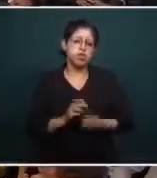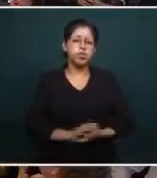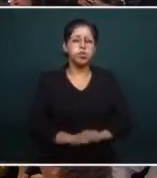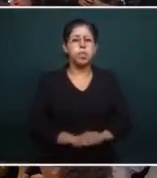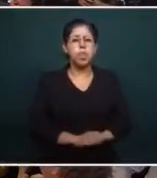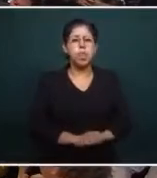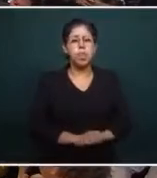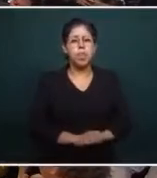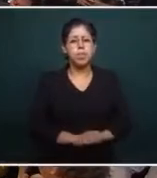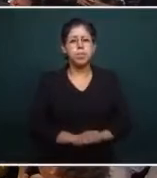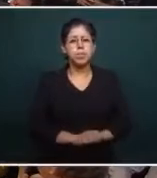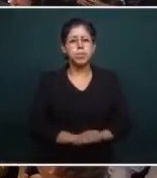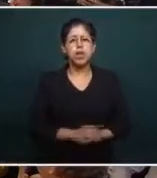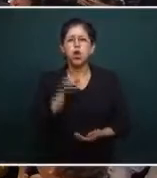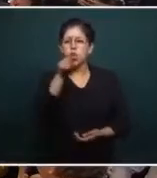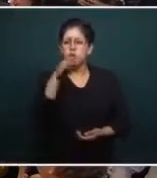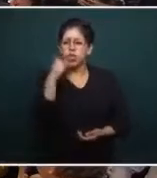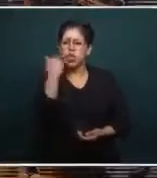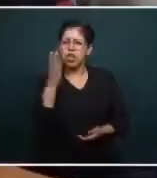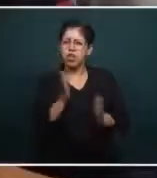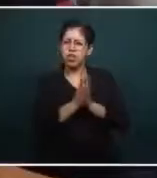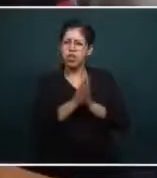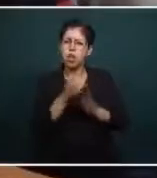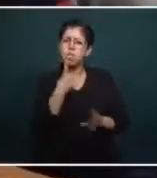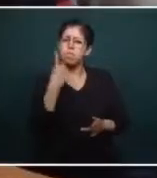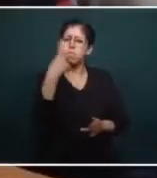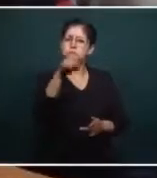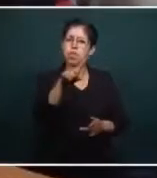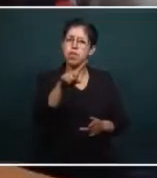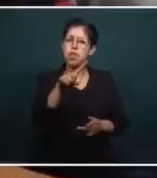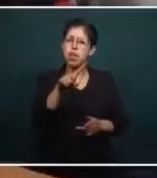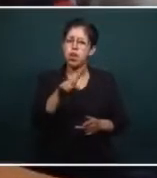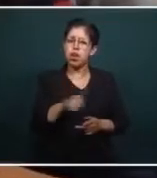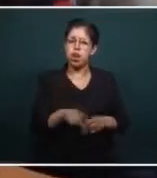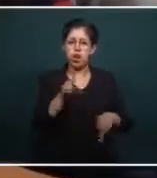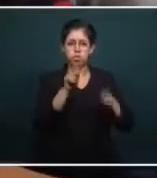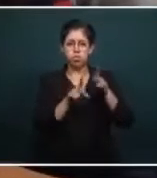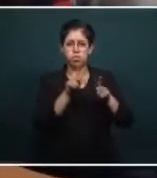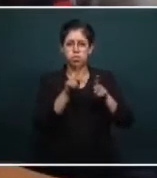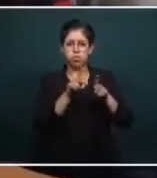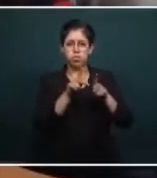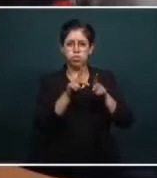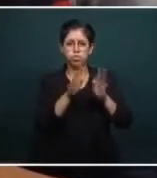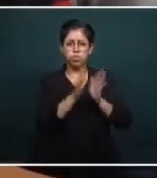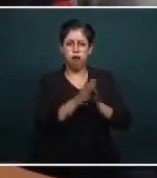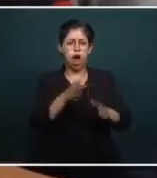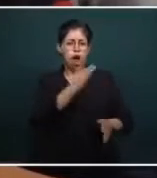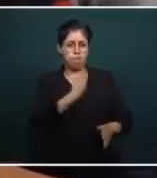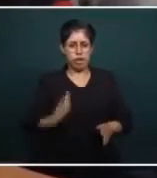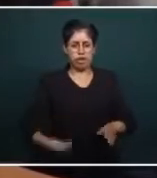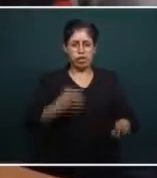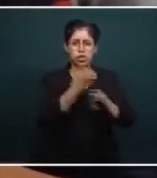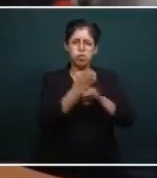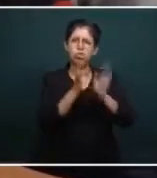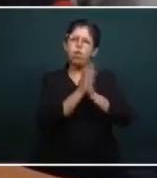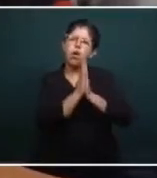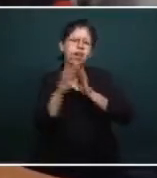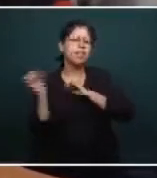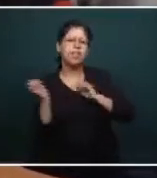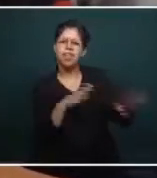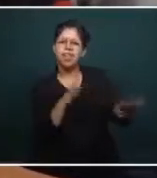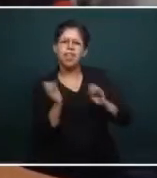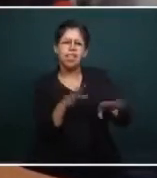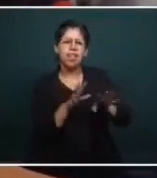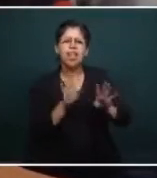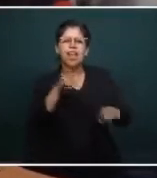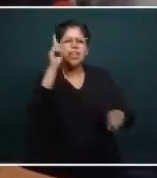people, de and lado, that que to terminara, please digamos, send a message con to ese to the mensaje de American odio, de president to animadversión stop sending hacia those los latinos en messages